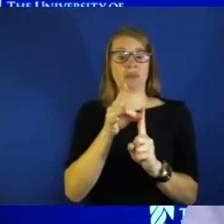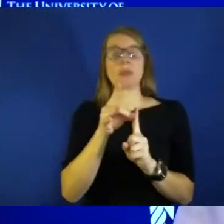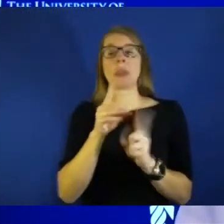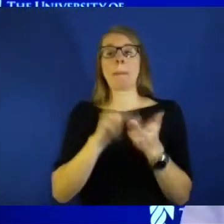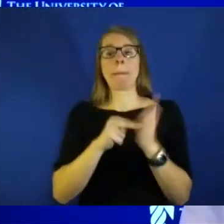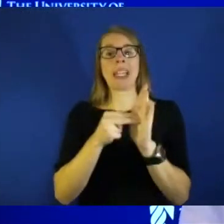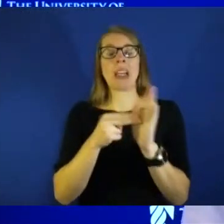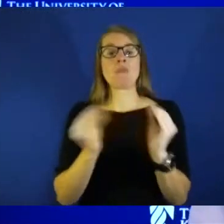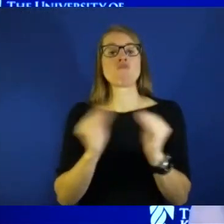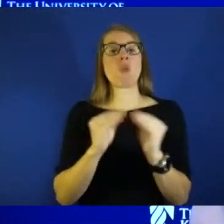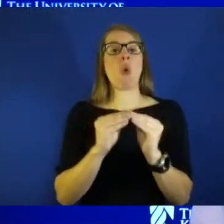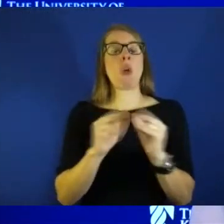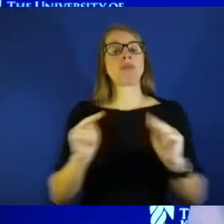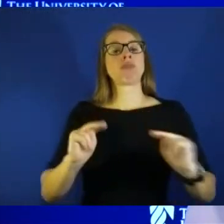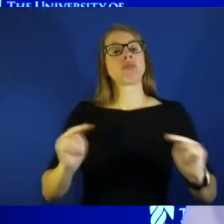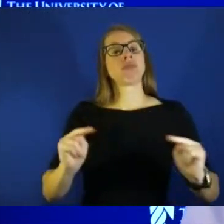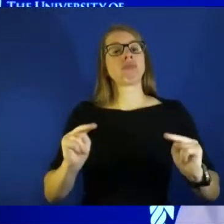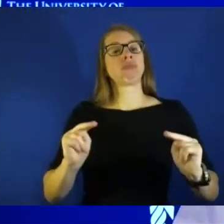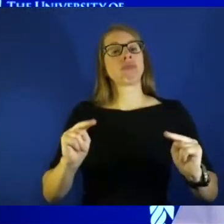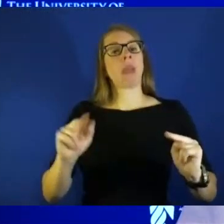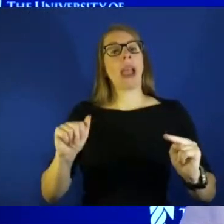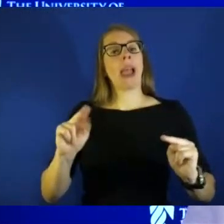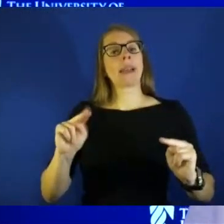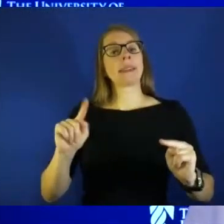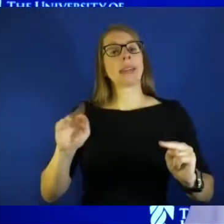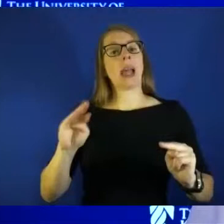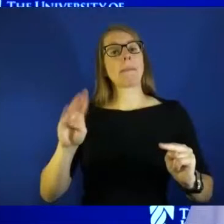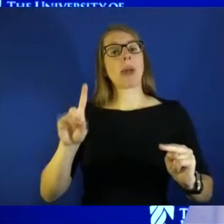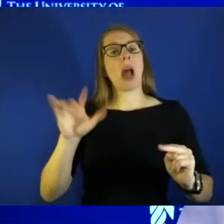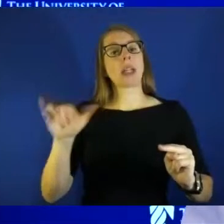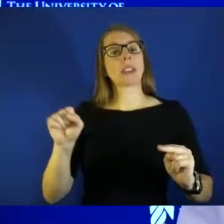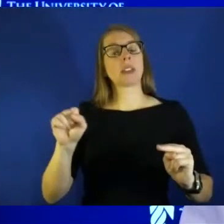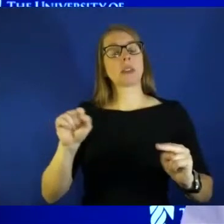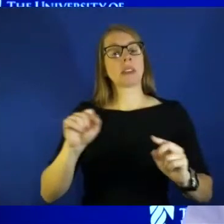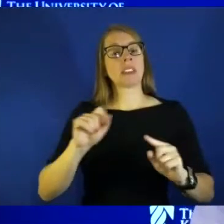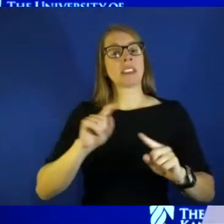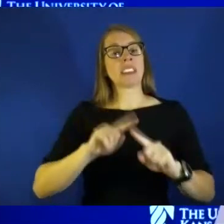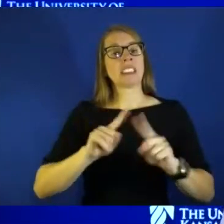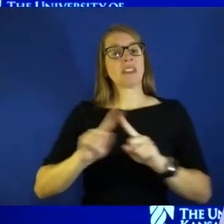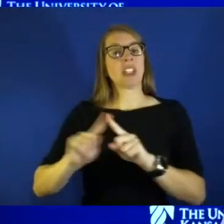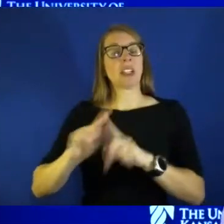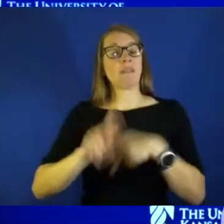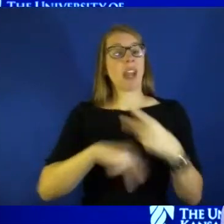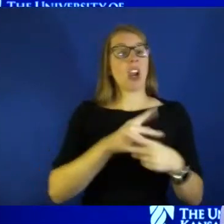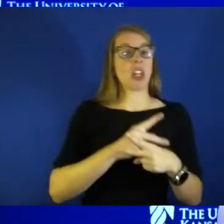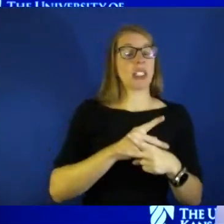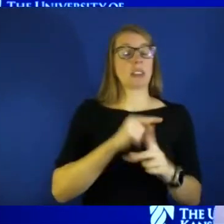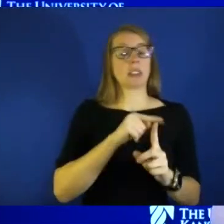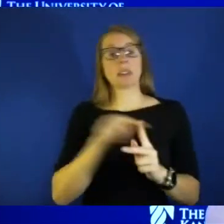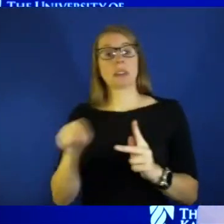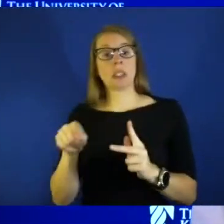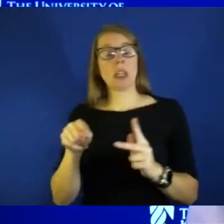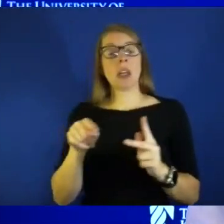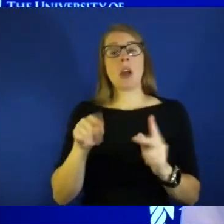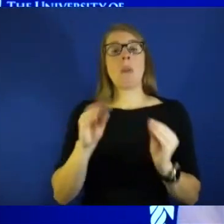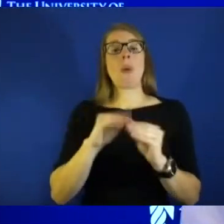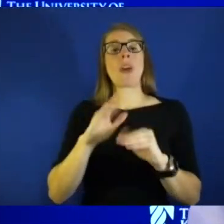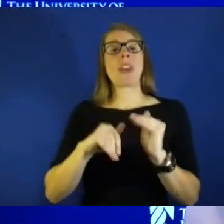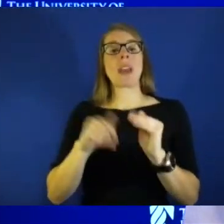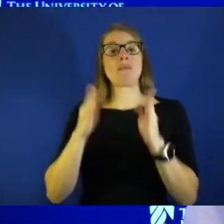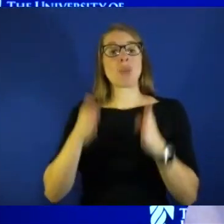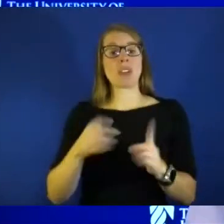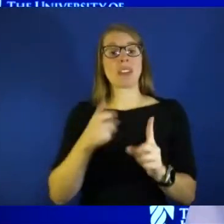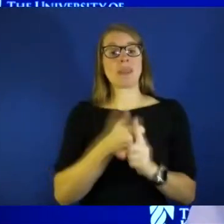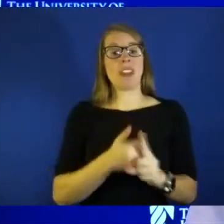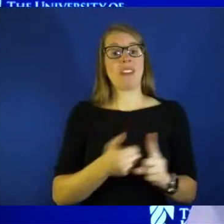more neutralizing antibodies to those variants of concern compared to people who just got the infection. And so